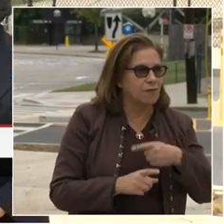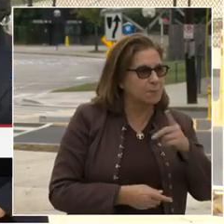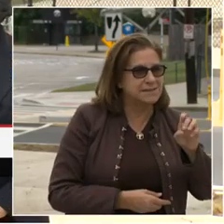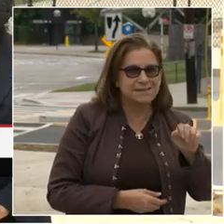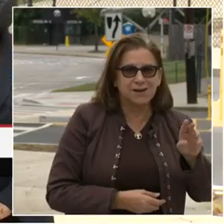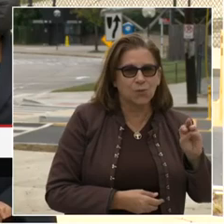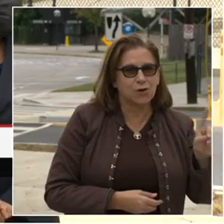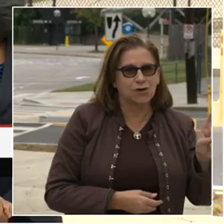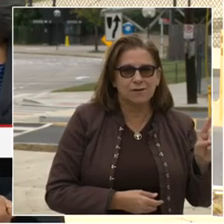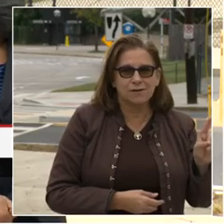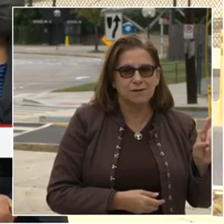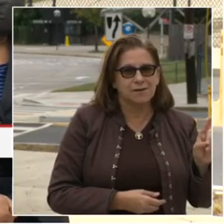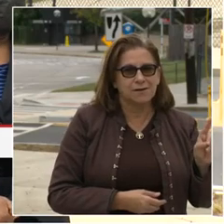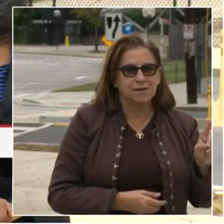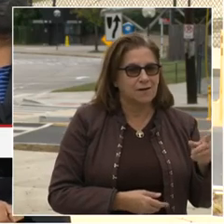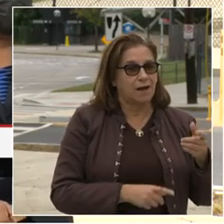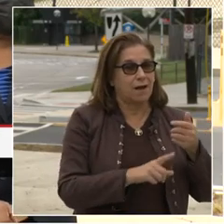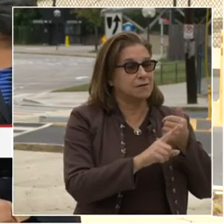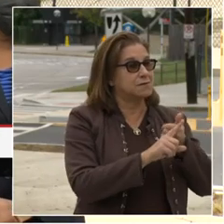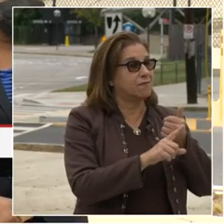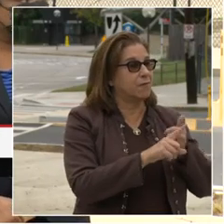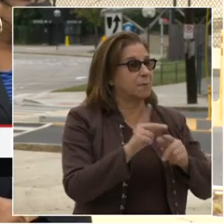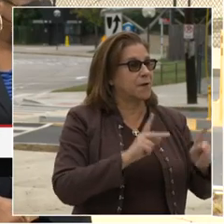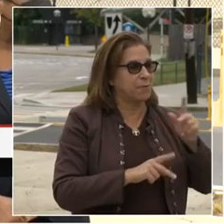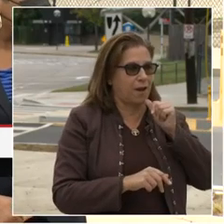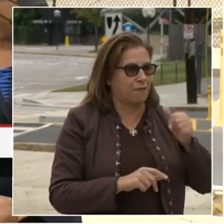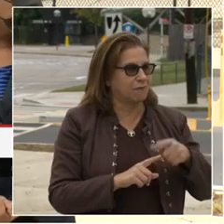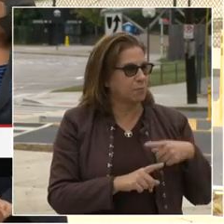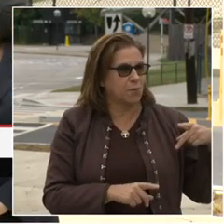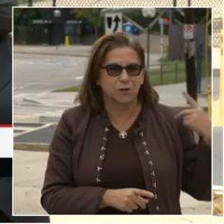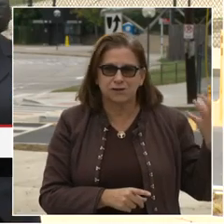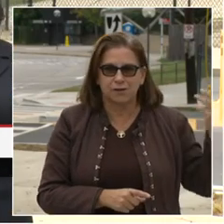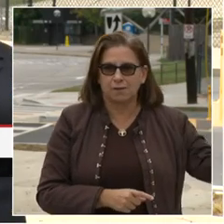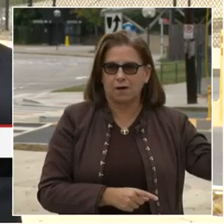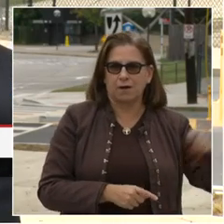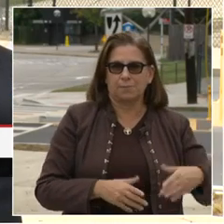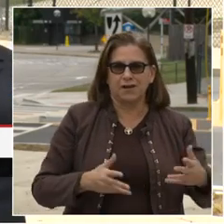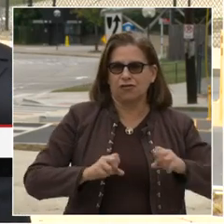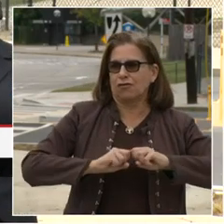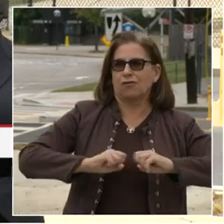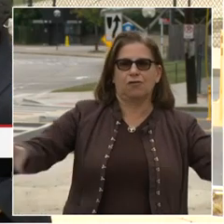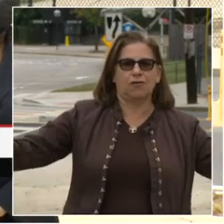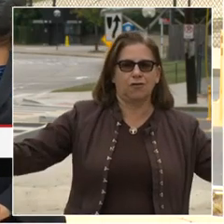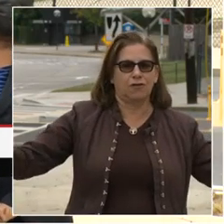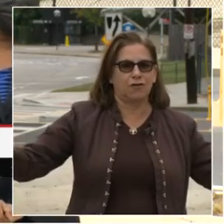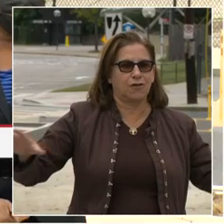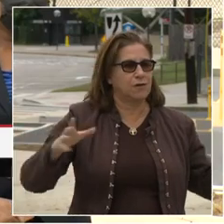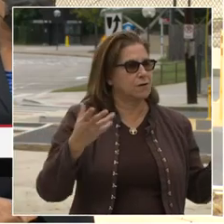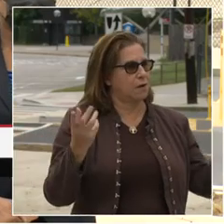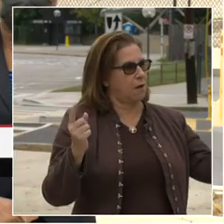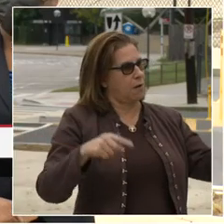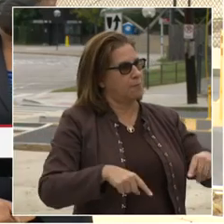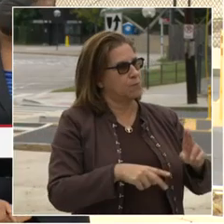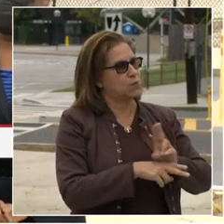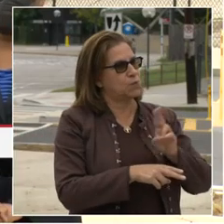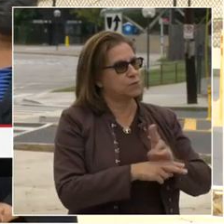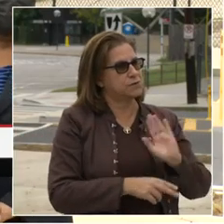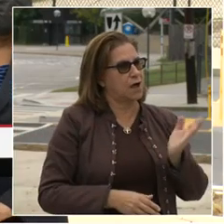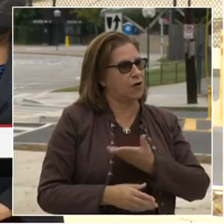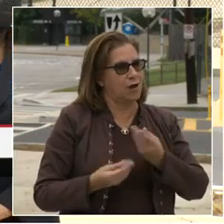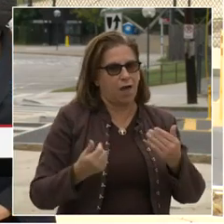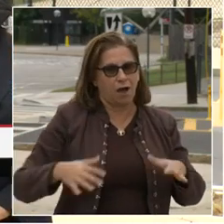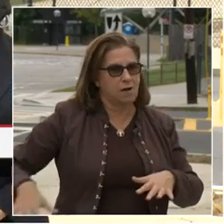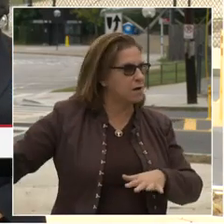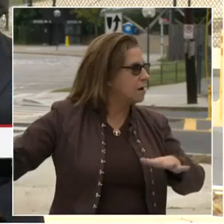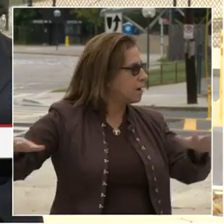These are not DC organizations that are getting field permits that are destroying the neighborhoods on the weekend. And the intersect between that and DDOT is bad. We